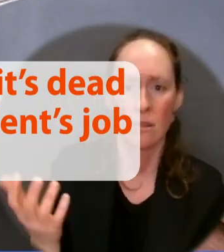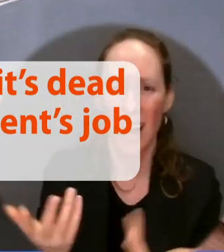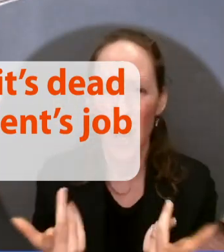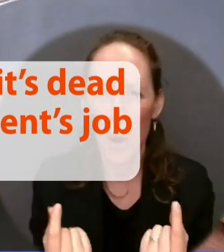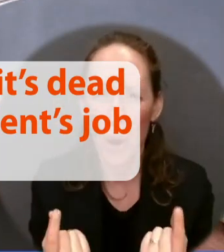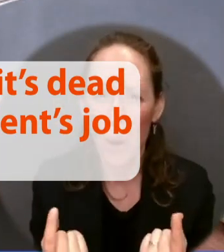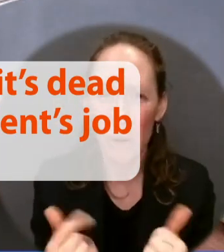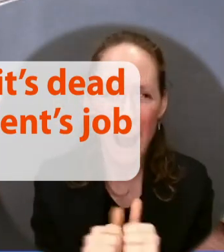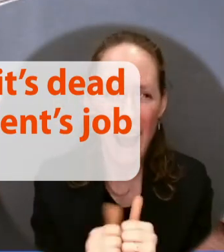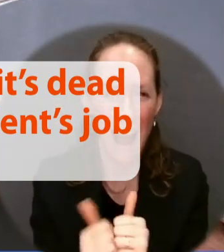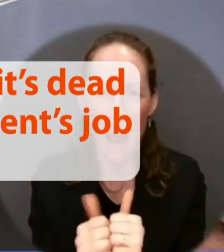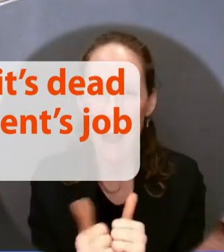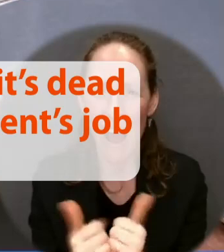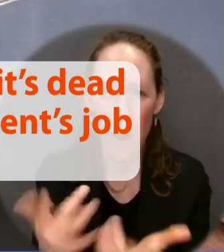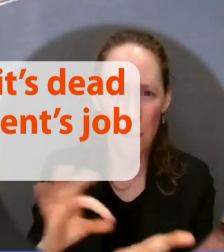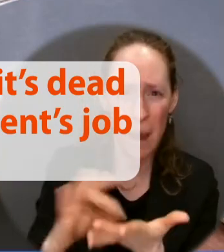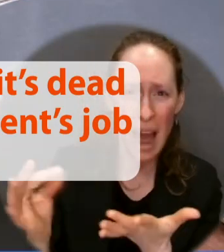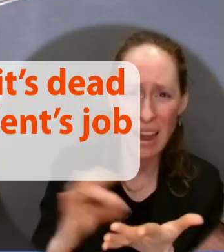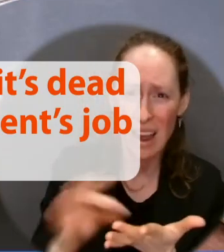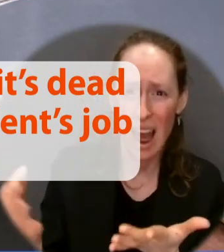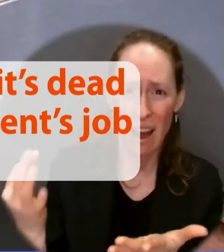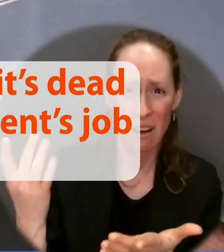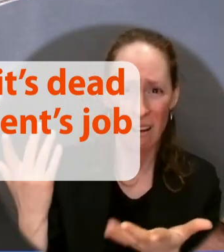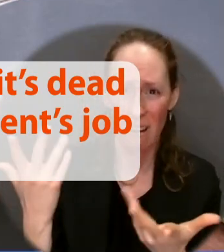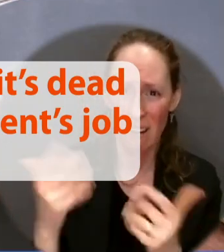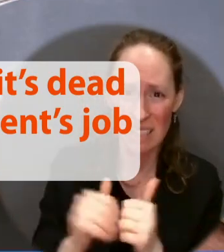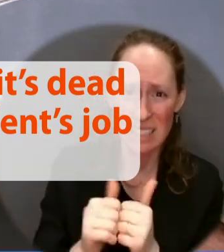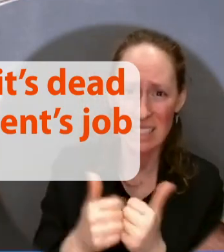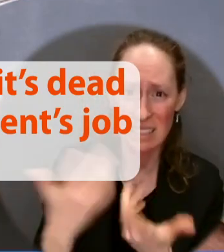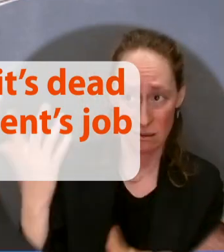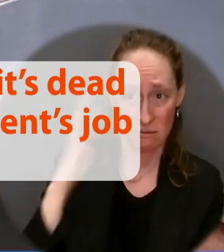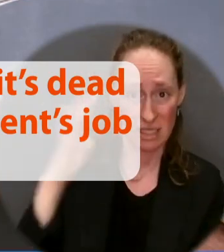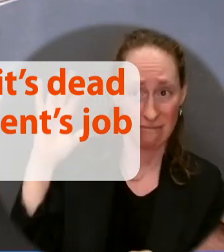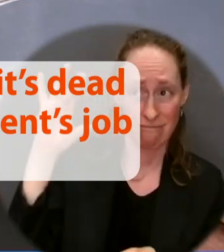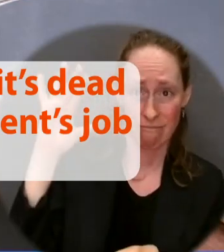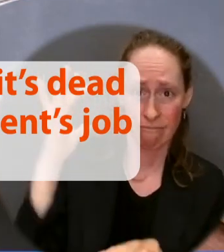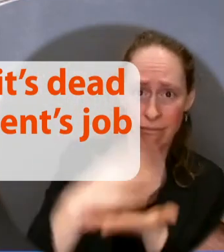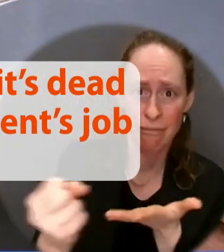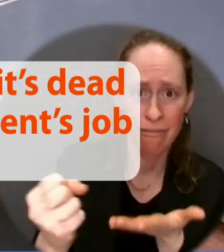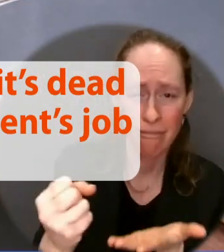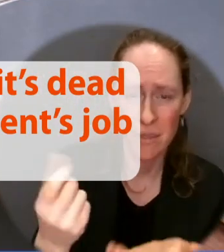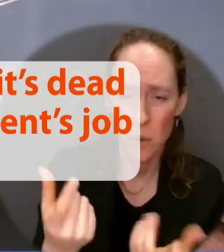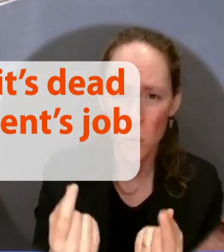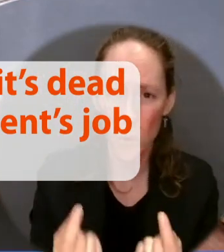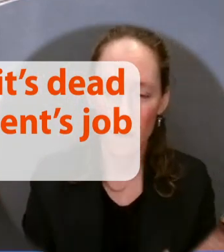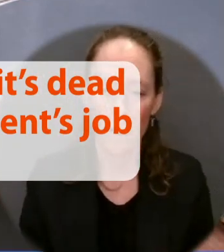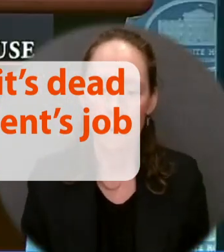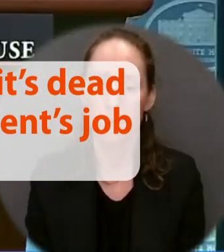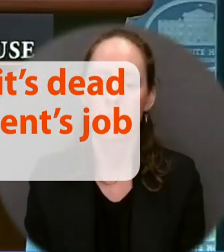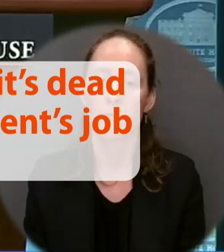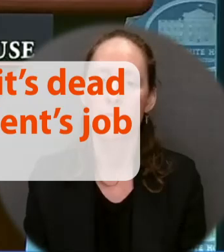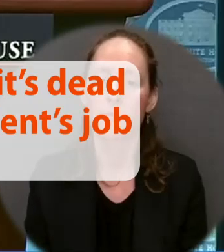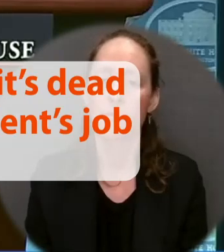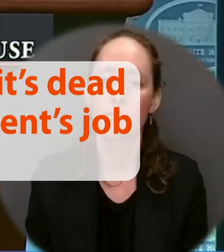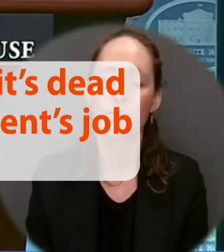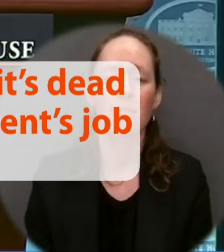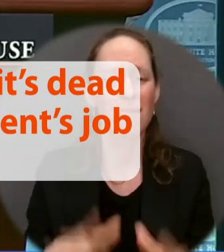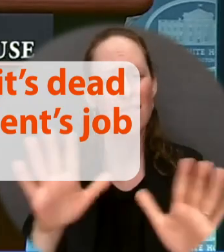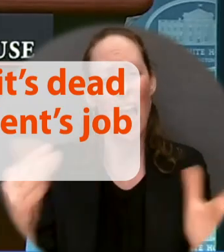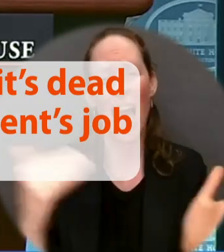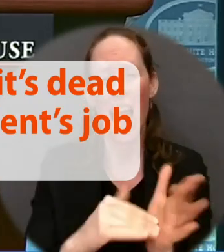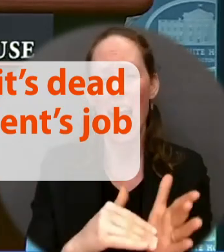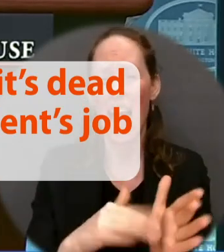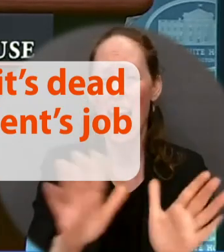solvent, given that it is dire and expected to run out in a matter of years as well, the trust fund? So the budget writ large, this is a start